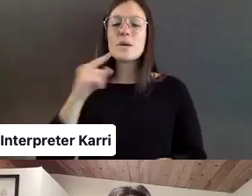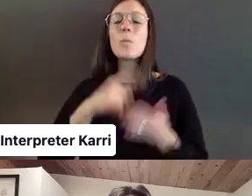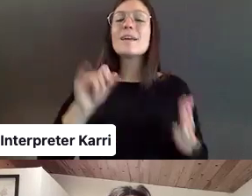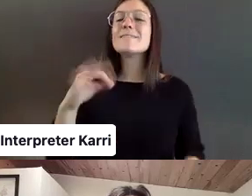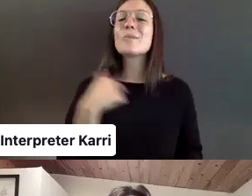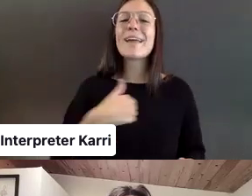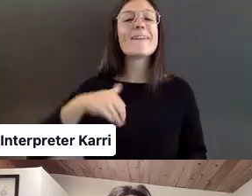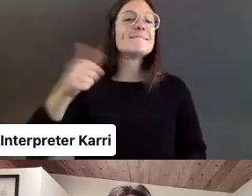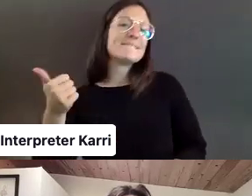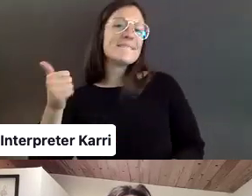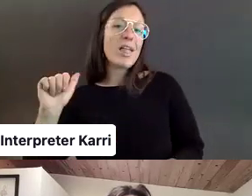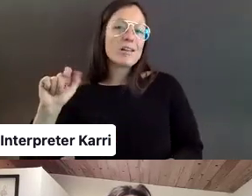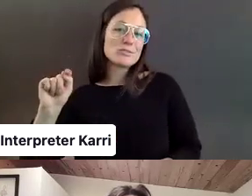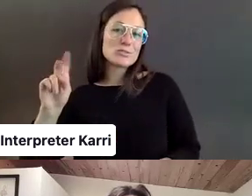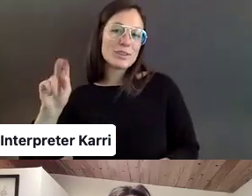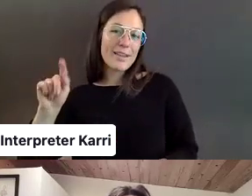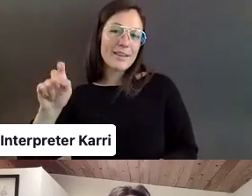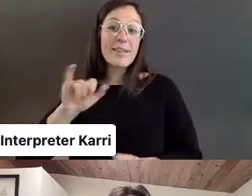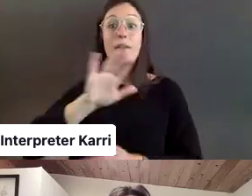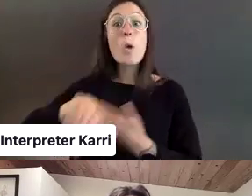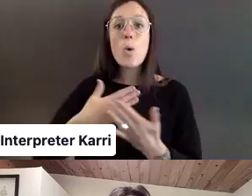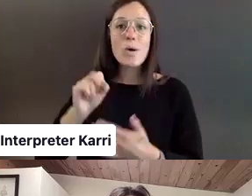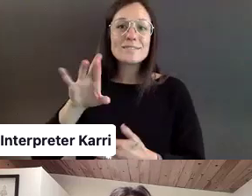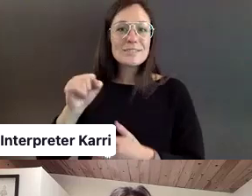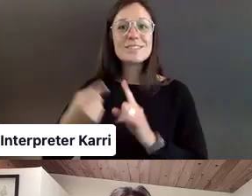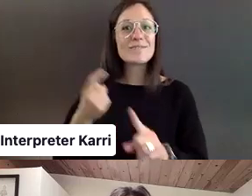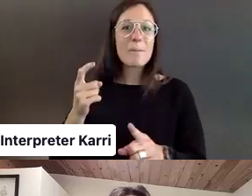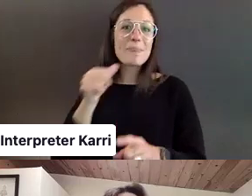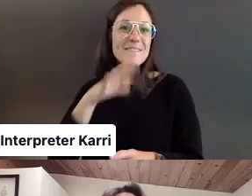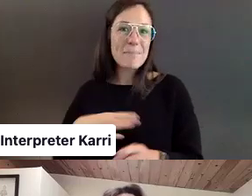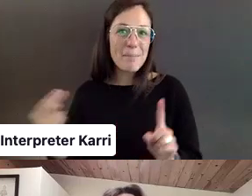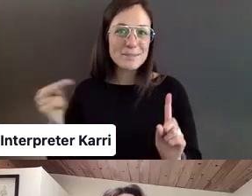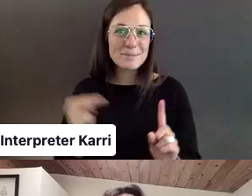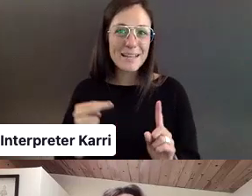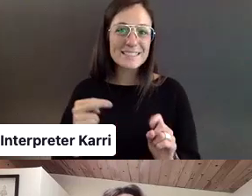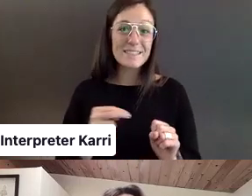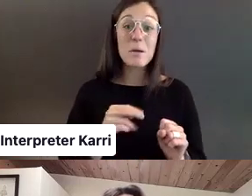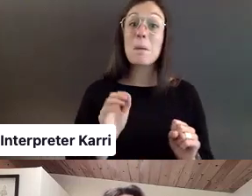like the whole series from the female perspective? Like,